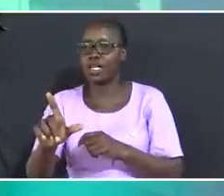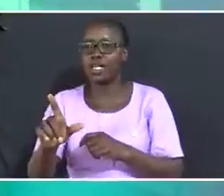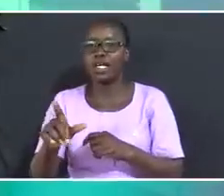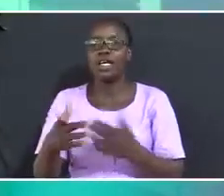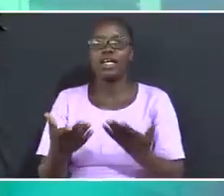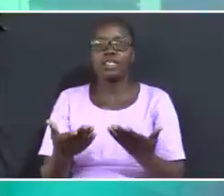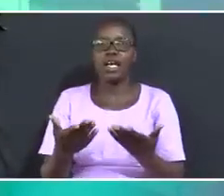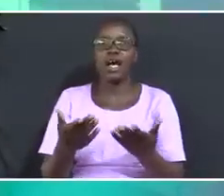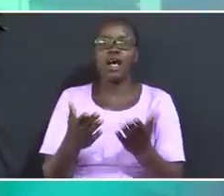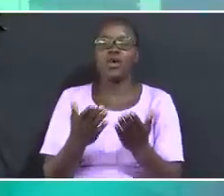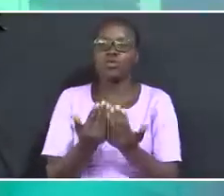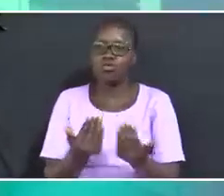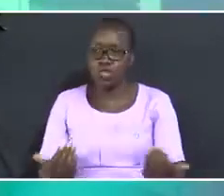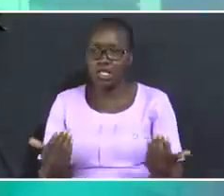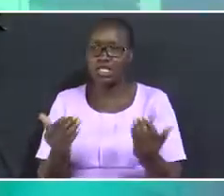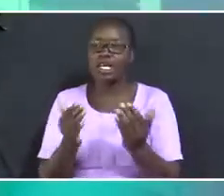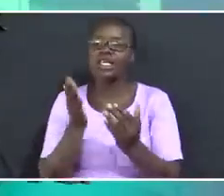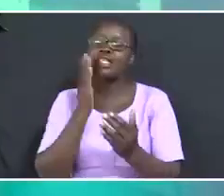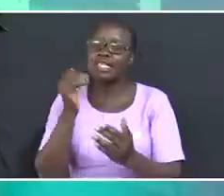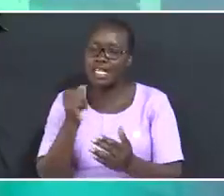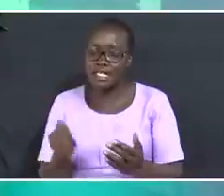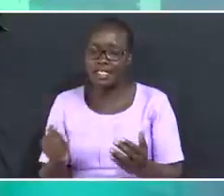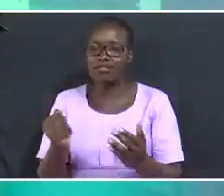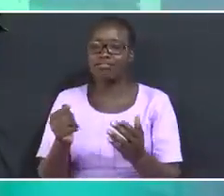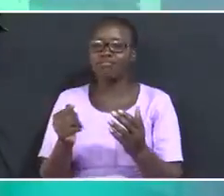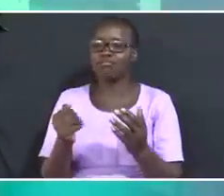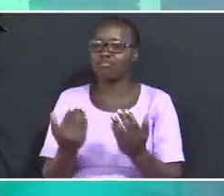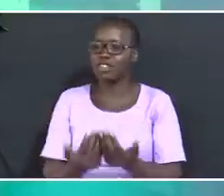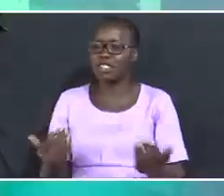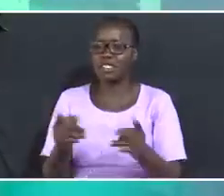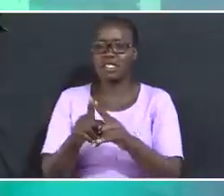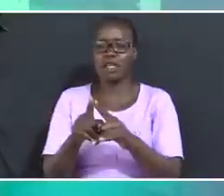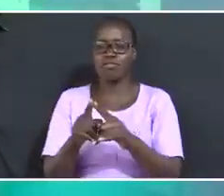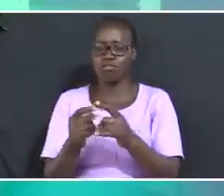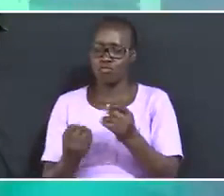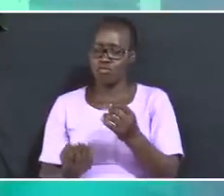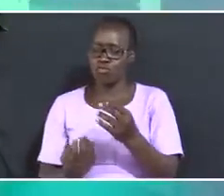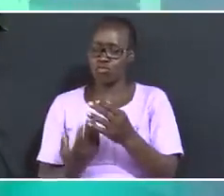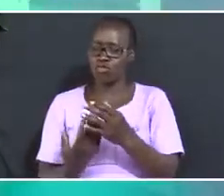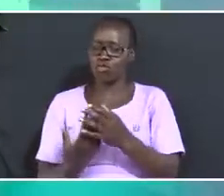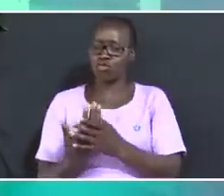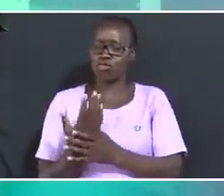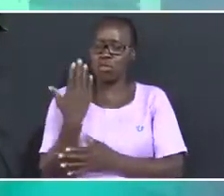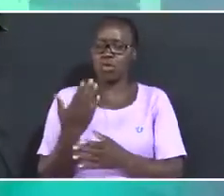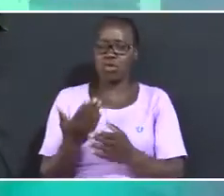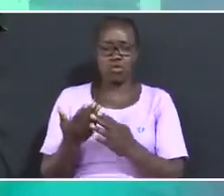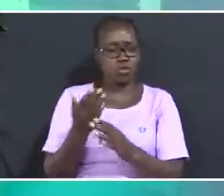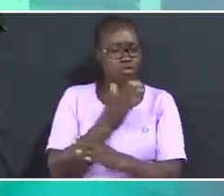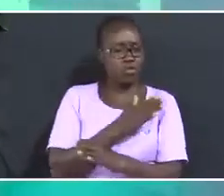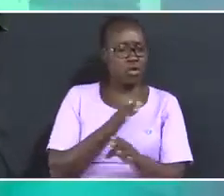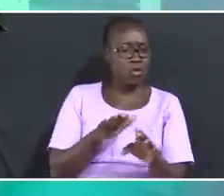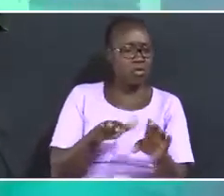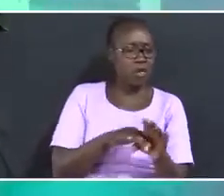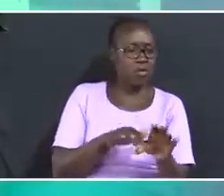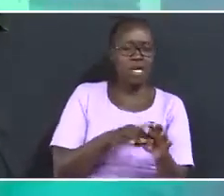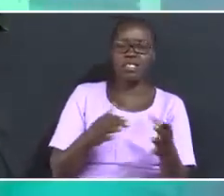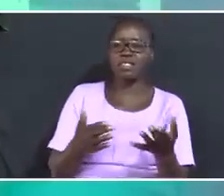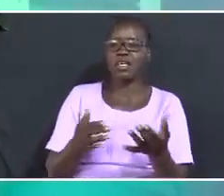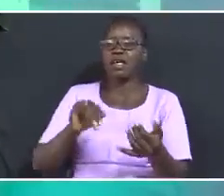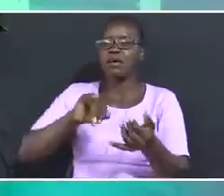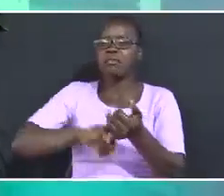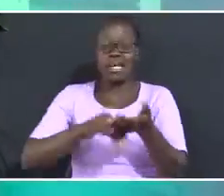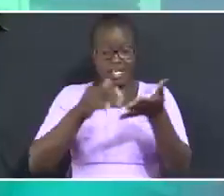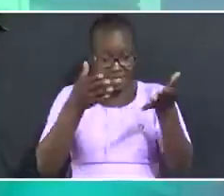my grandchildren have grown up for many years. They were here members before they got married. They got married in this